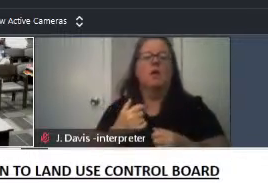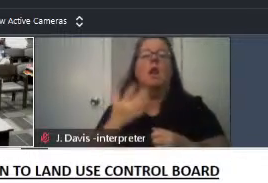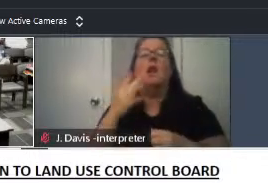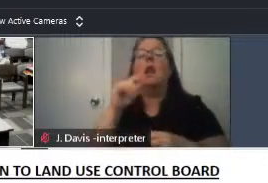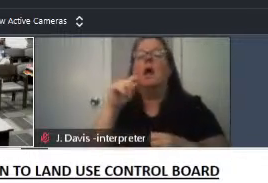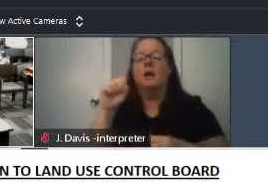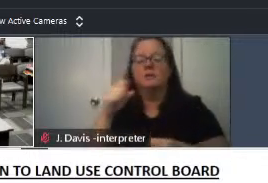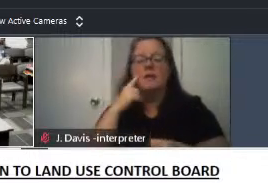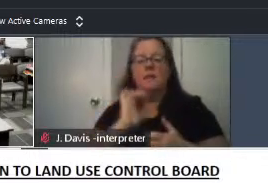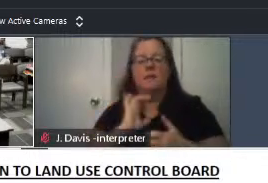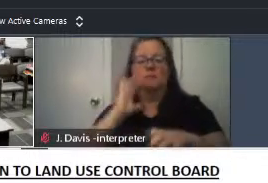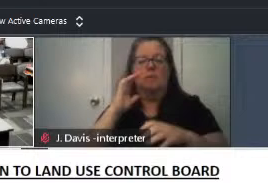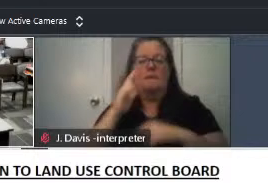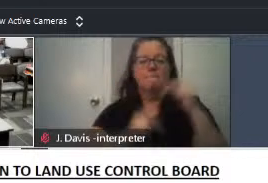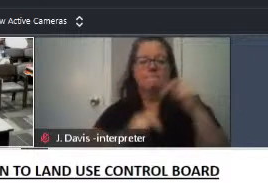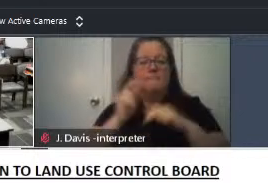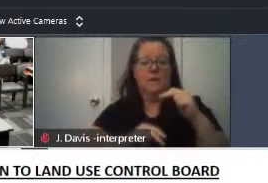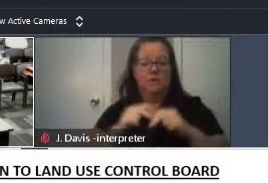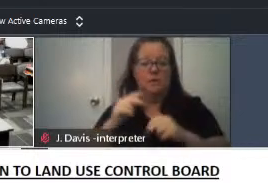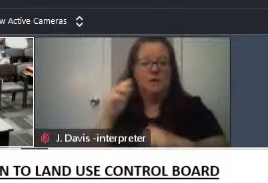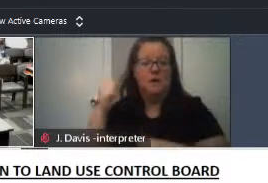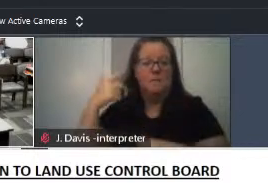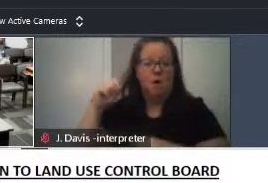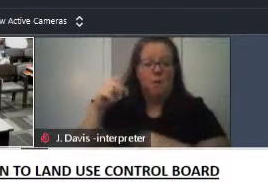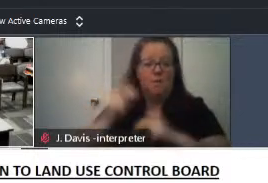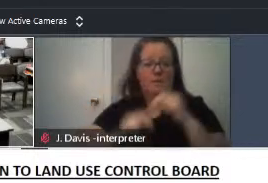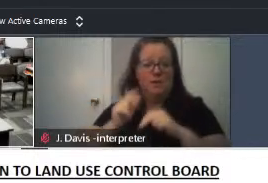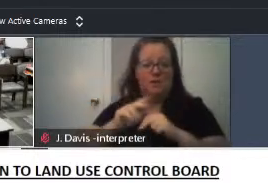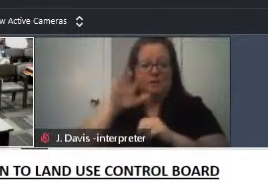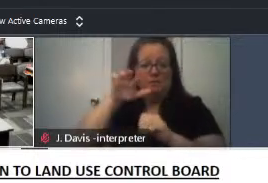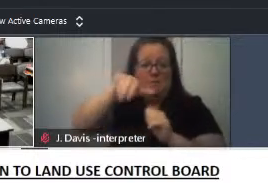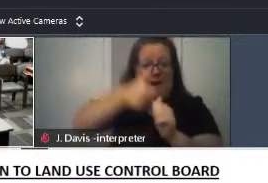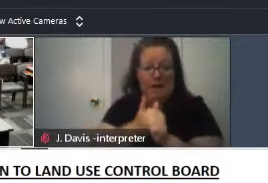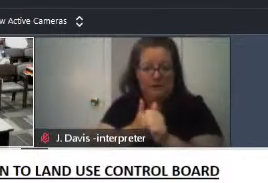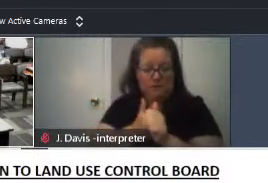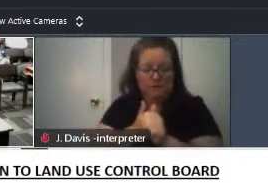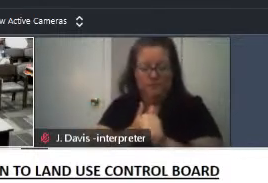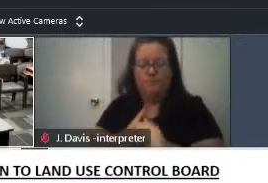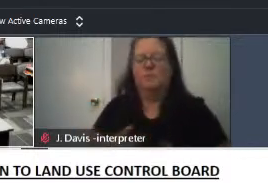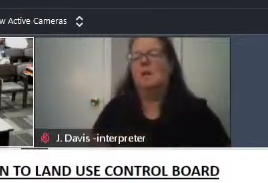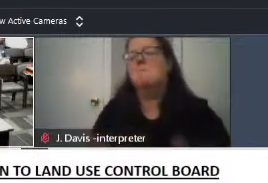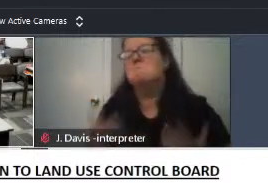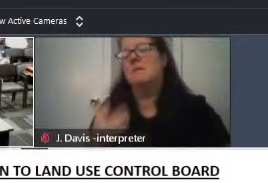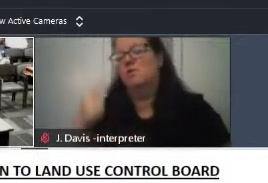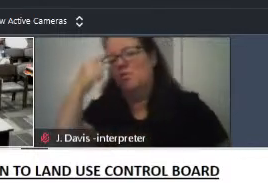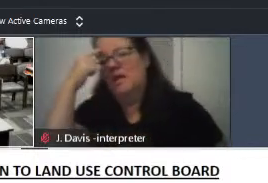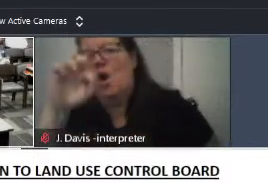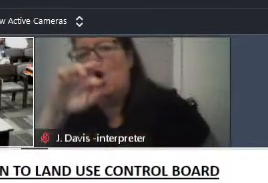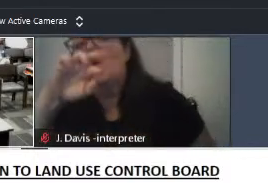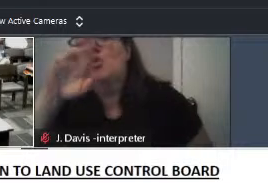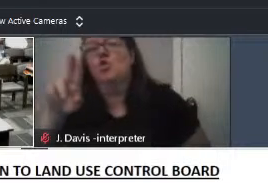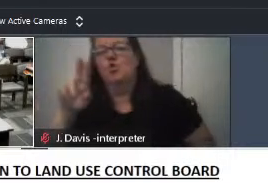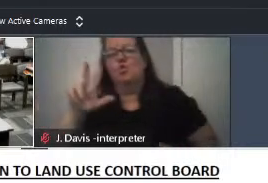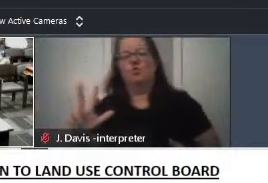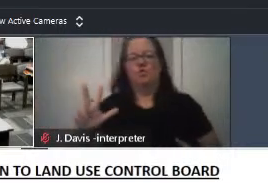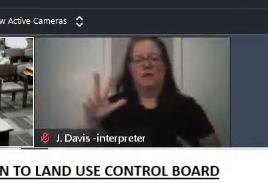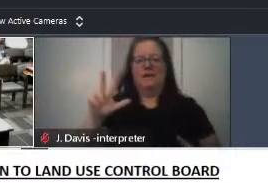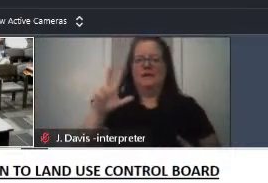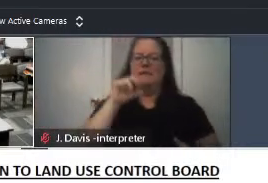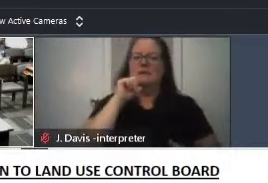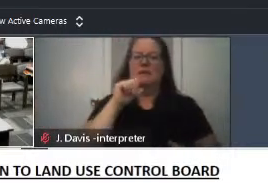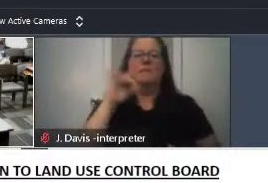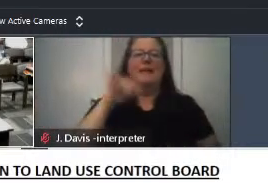an apartment building in the back. Now, you may say, well, this is zoned RU3,